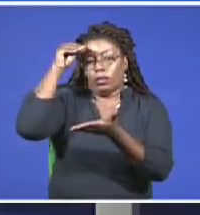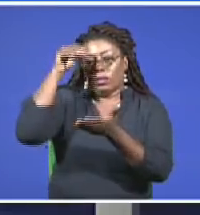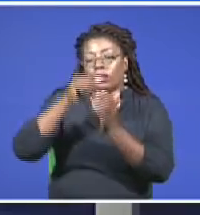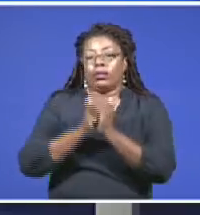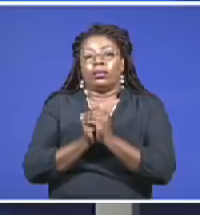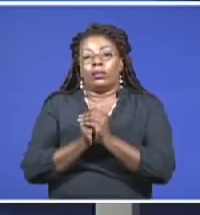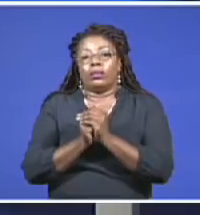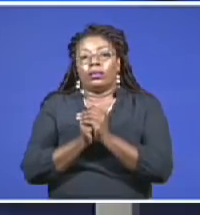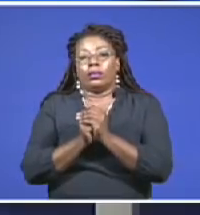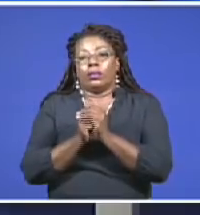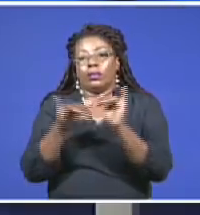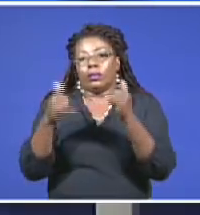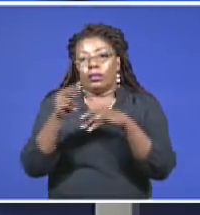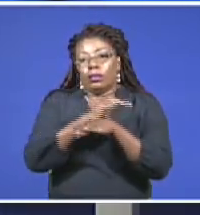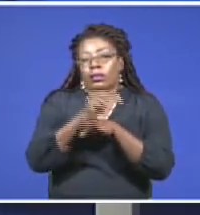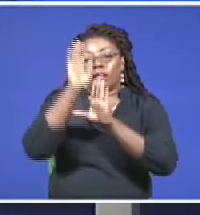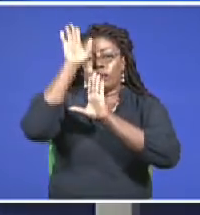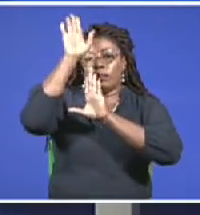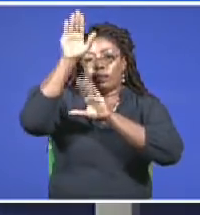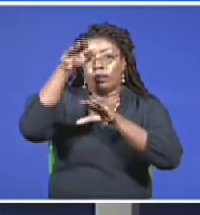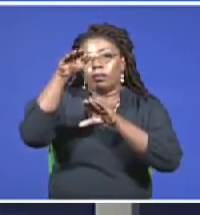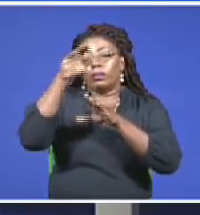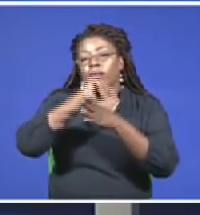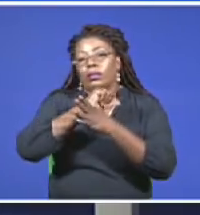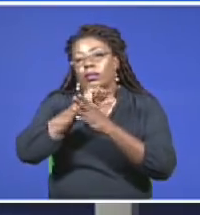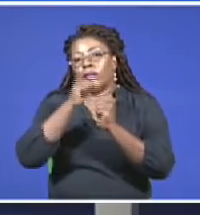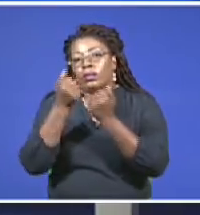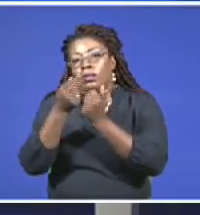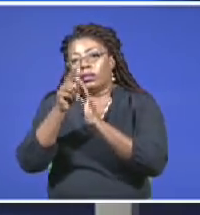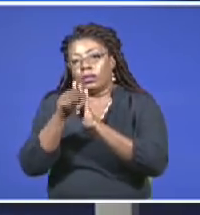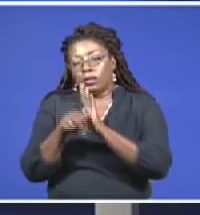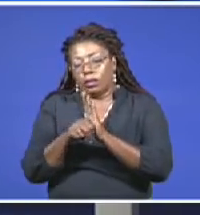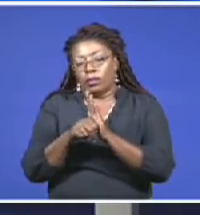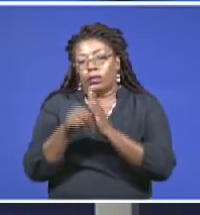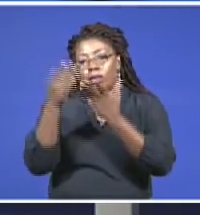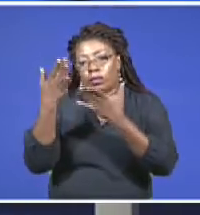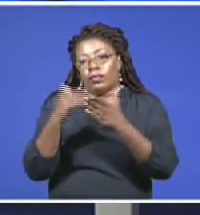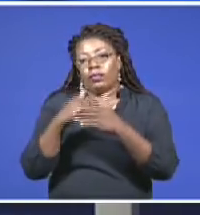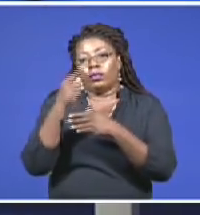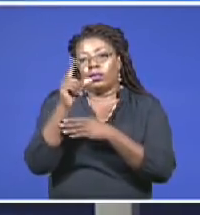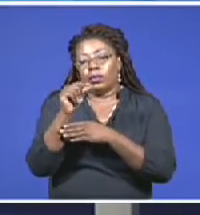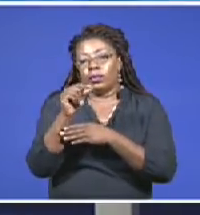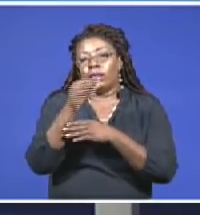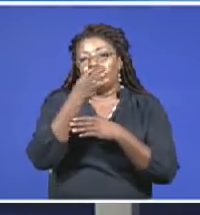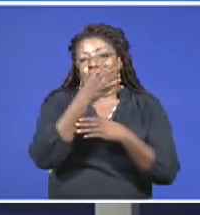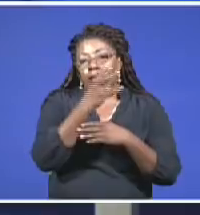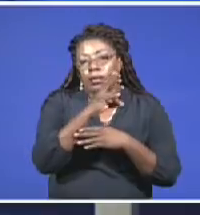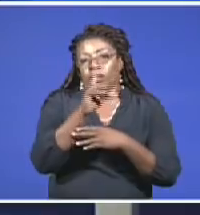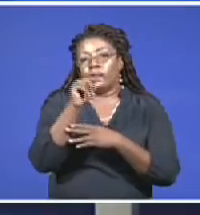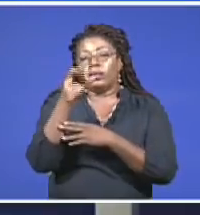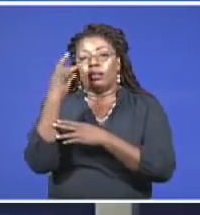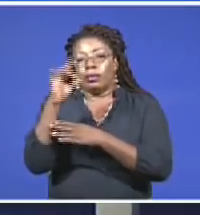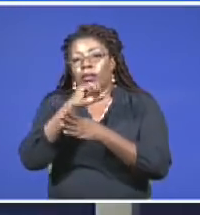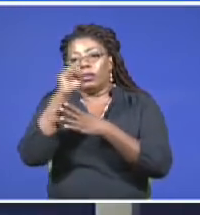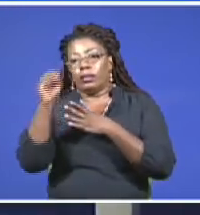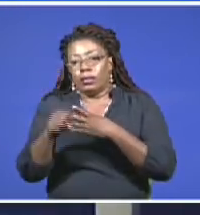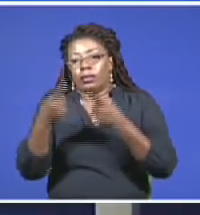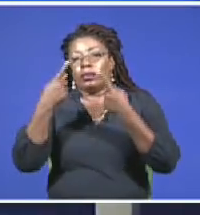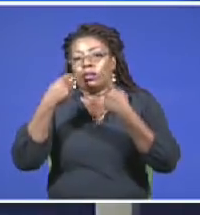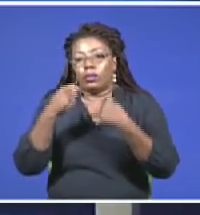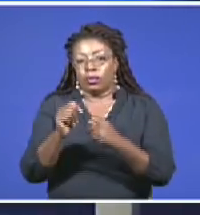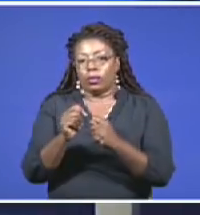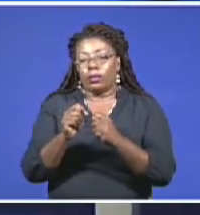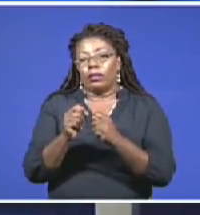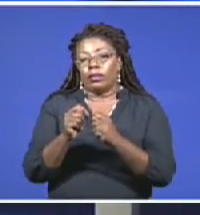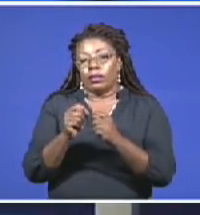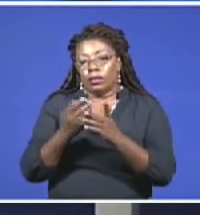Play in the New Providence Women's Basketball Association was put on hold for the 2017-2018 season, but they're still trying to stay